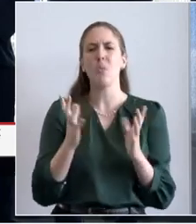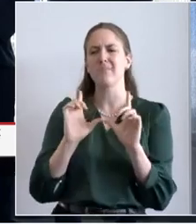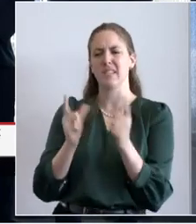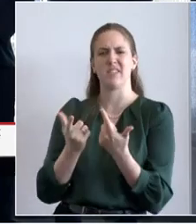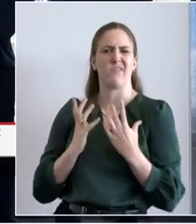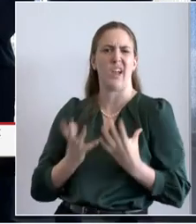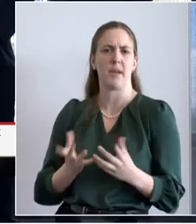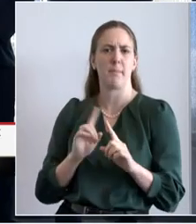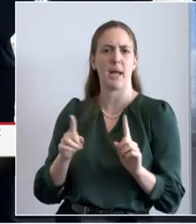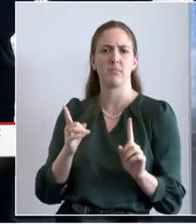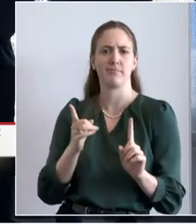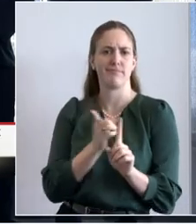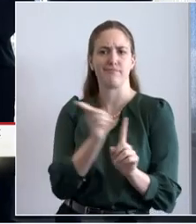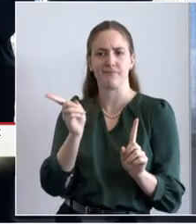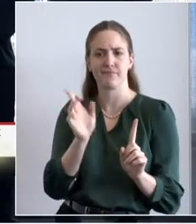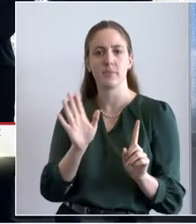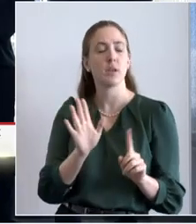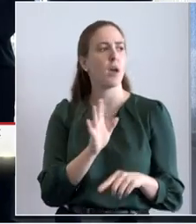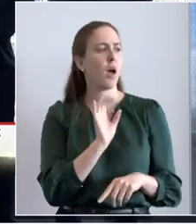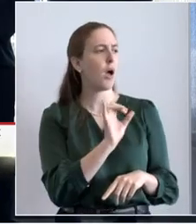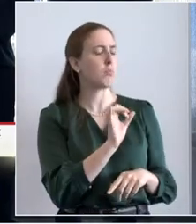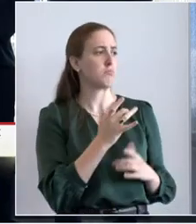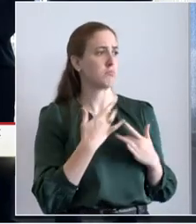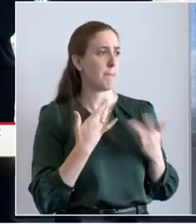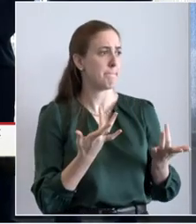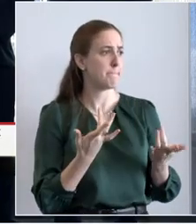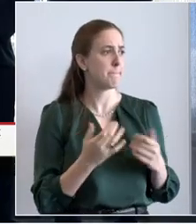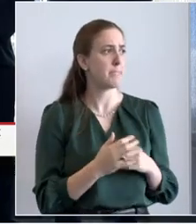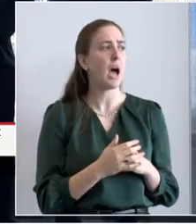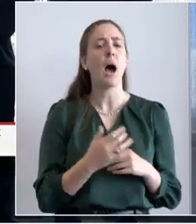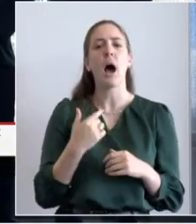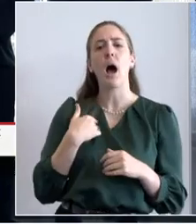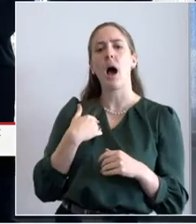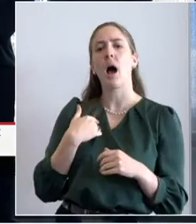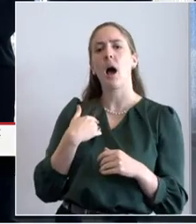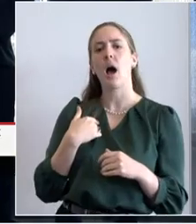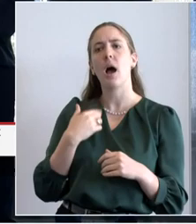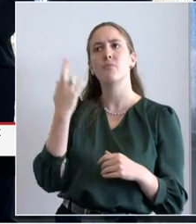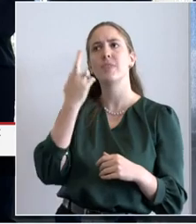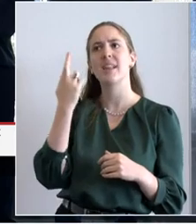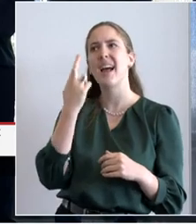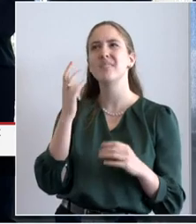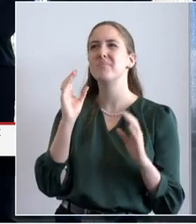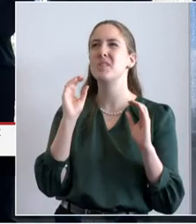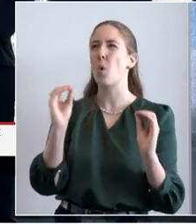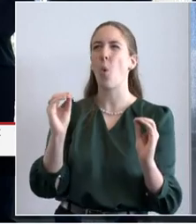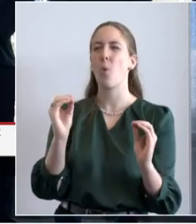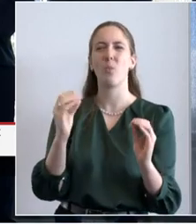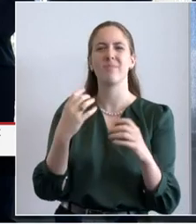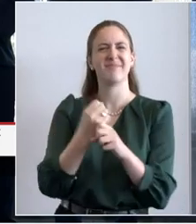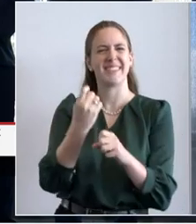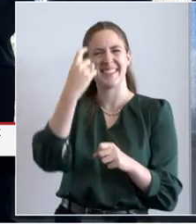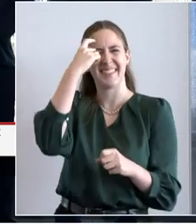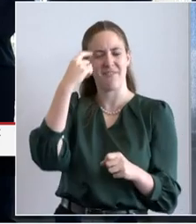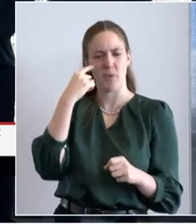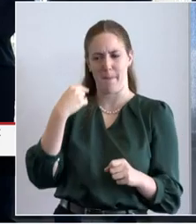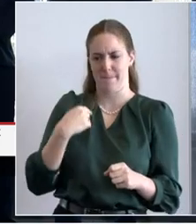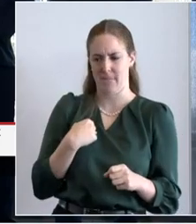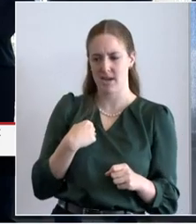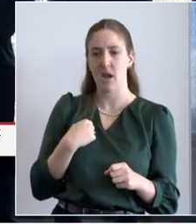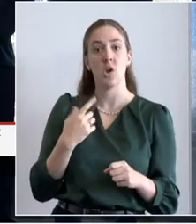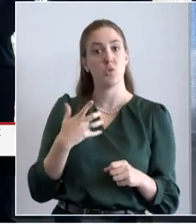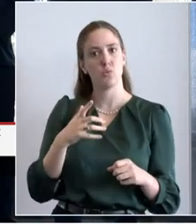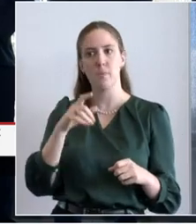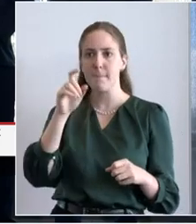here to talk to you. And I said, what's up? And he said, I realized that it made no sense for me to make people take